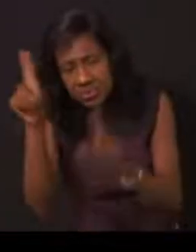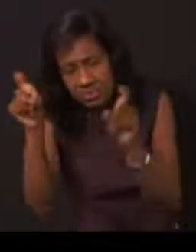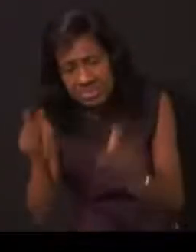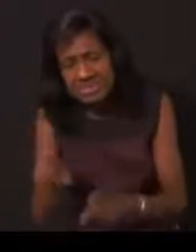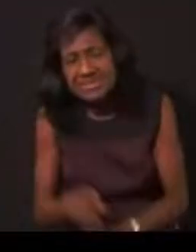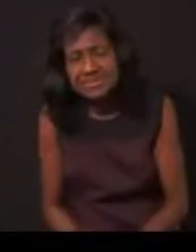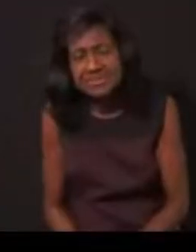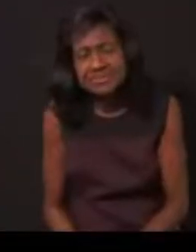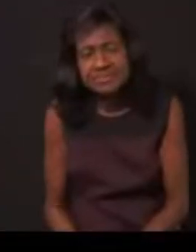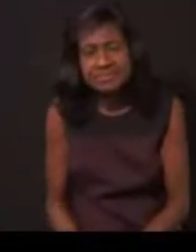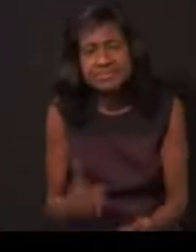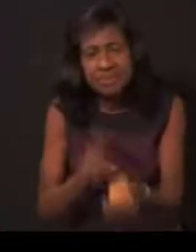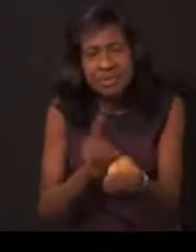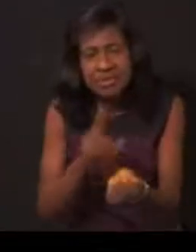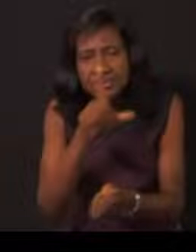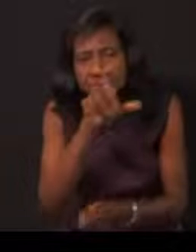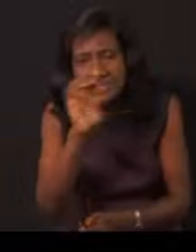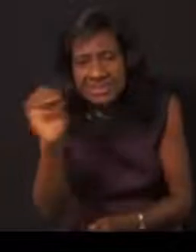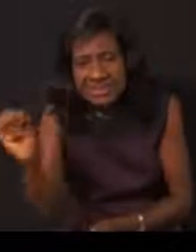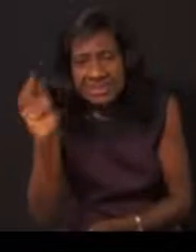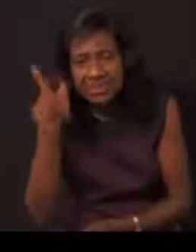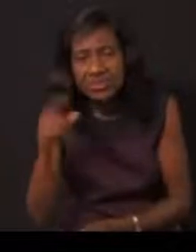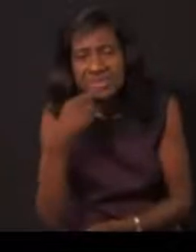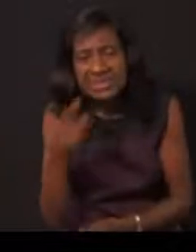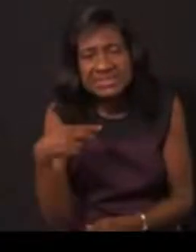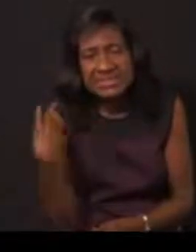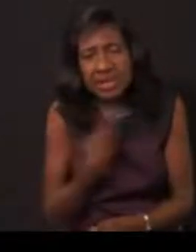Okay, great. Thank you.